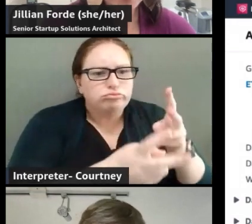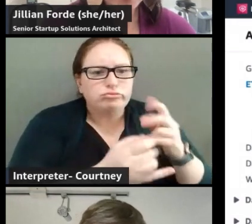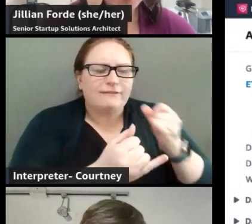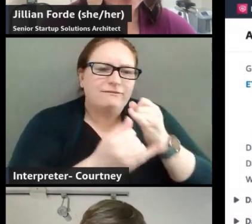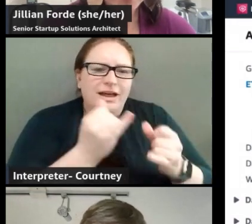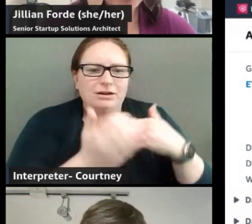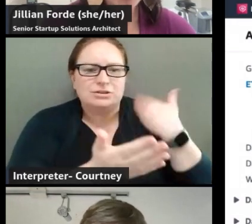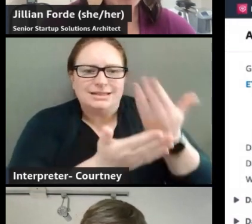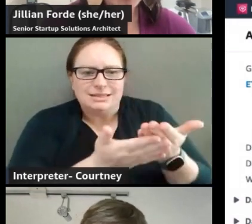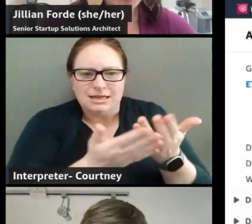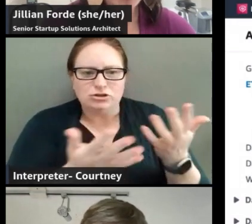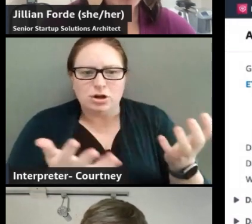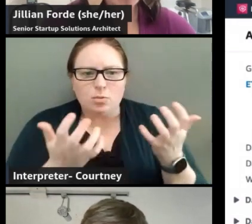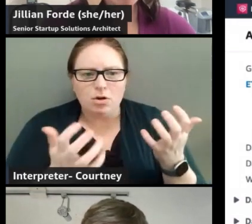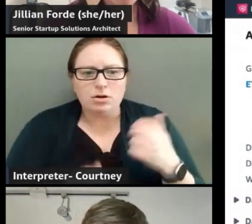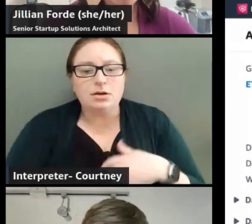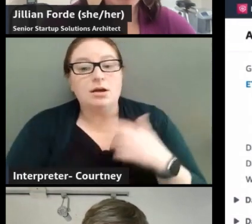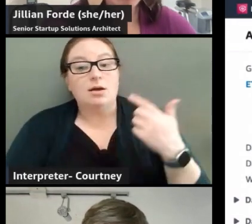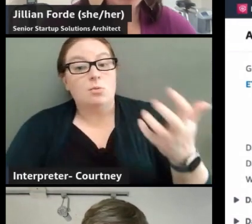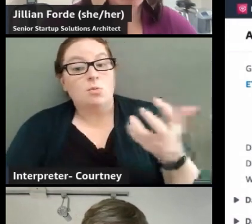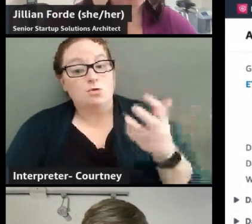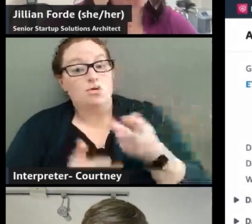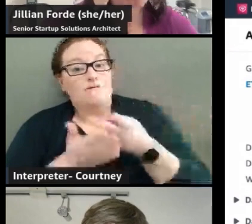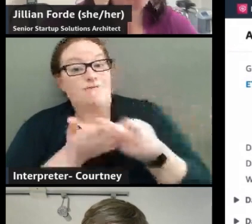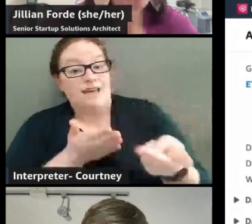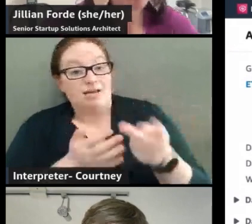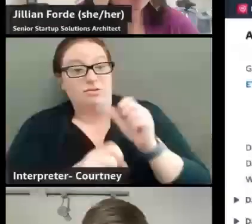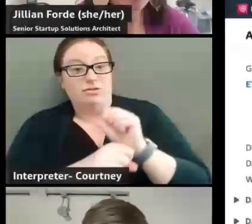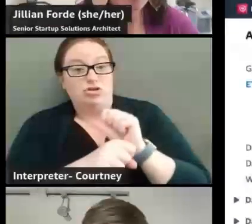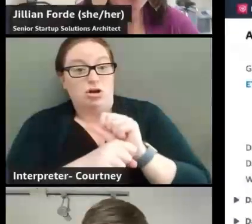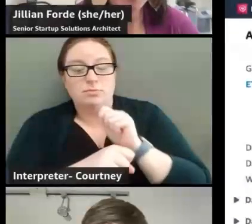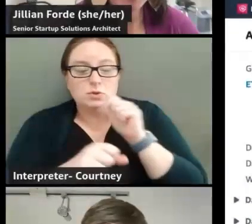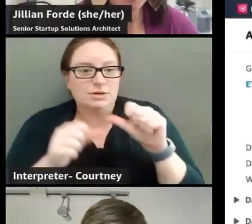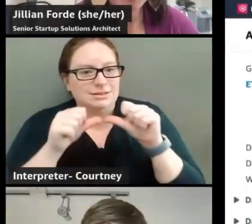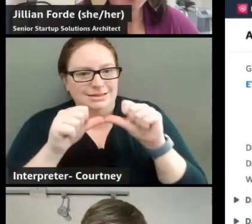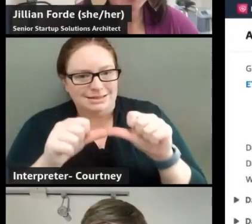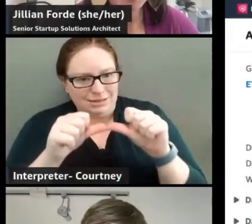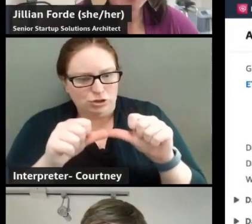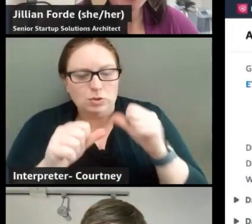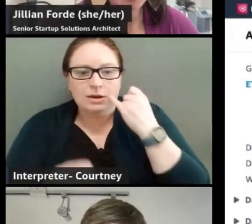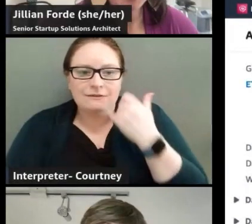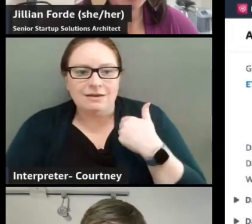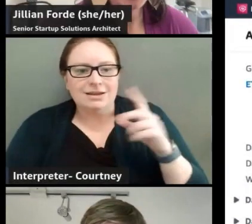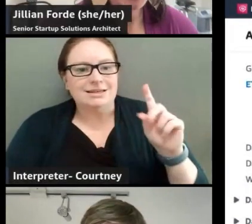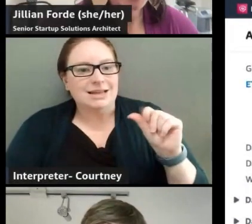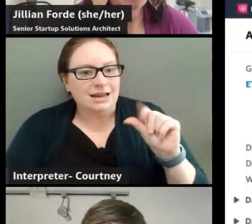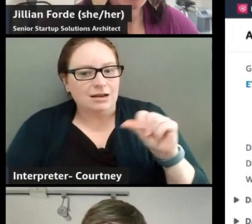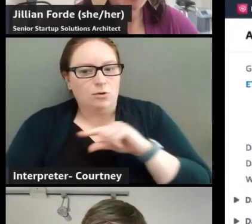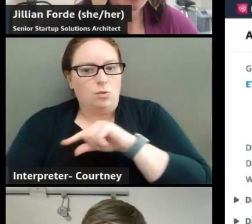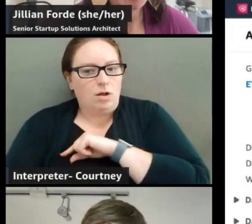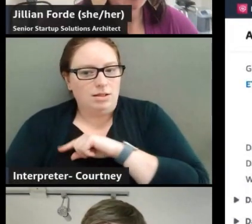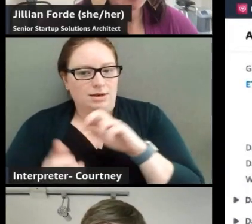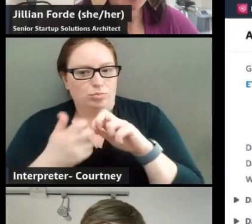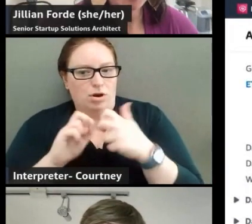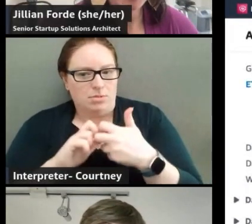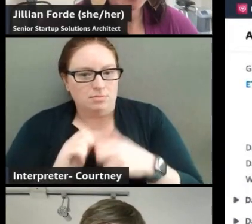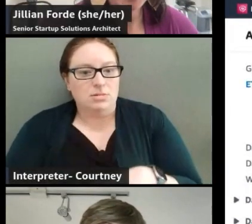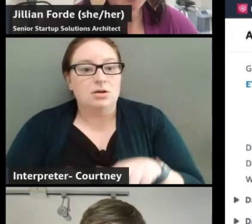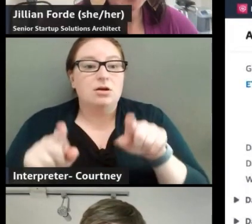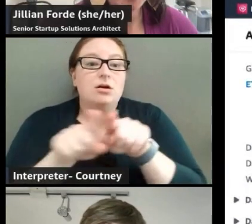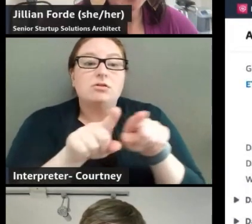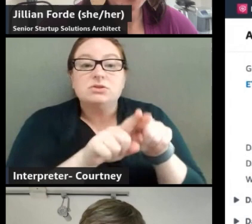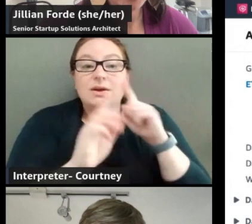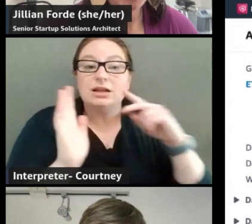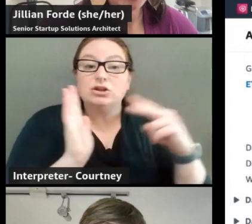I can say I want to fail the job, right, so that it doesn't continue if there's a data quality problem. I can also look at the data quality results, and I